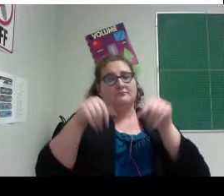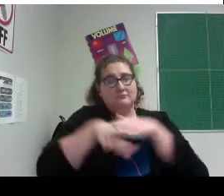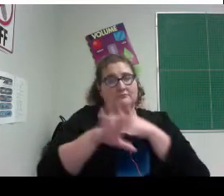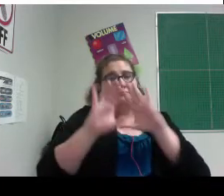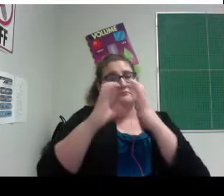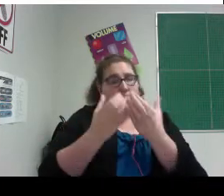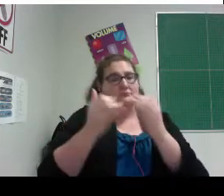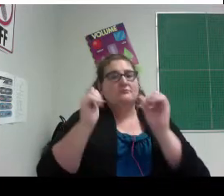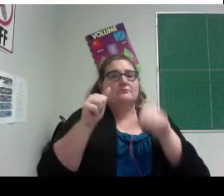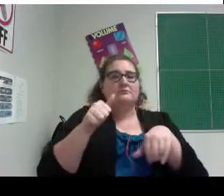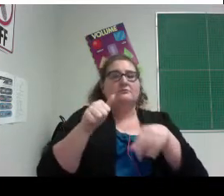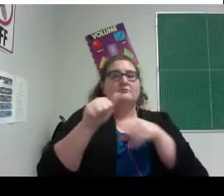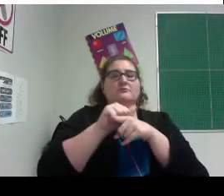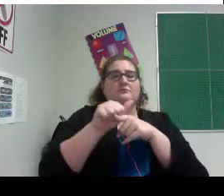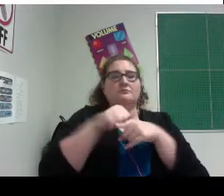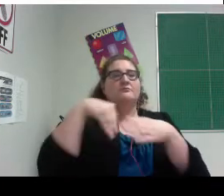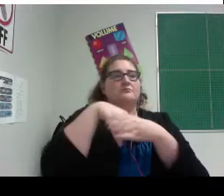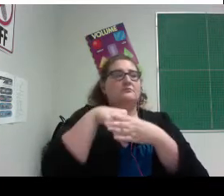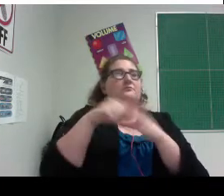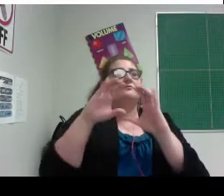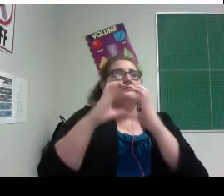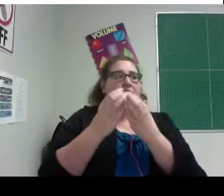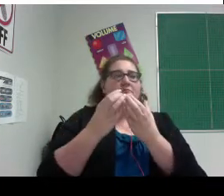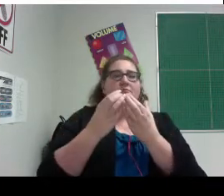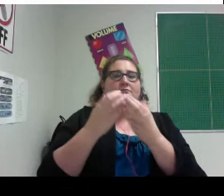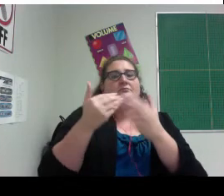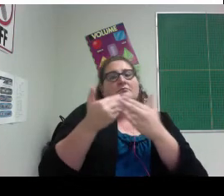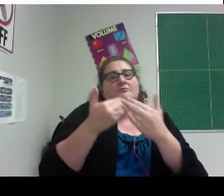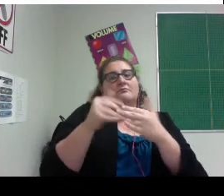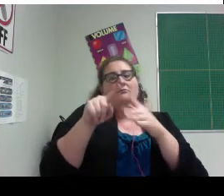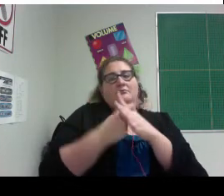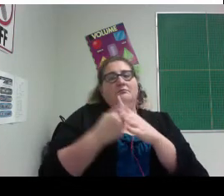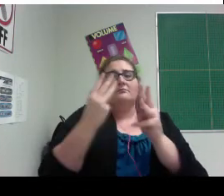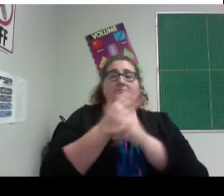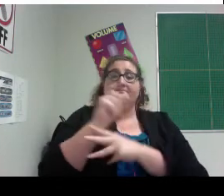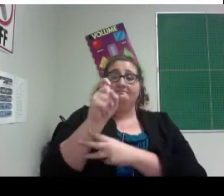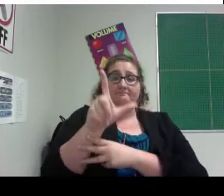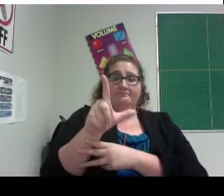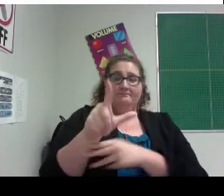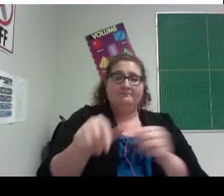class so that way we can go over it together in class before you start your Math Excel.